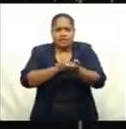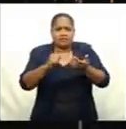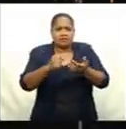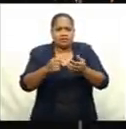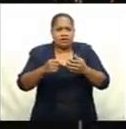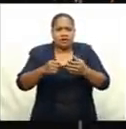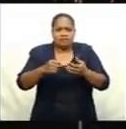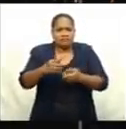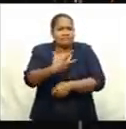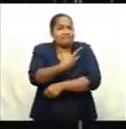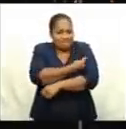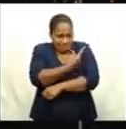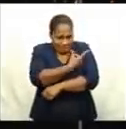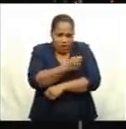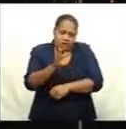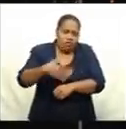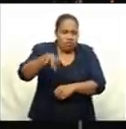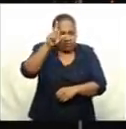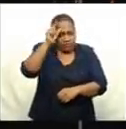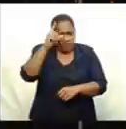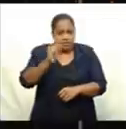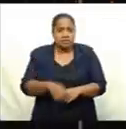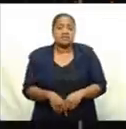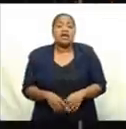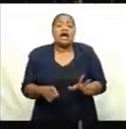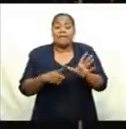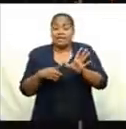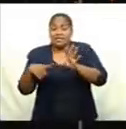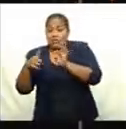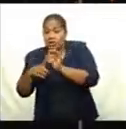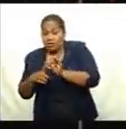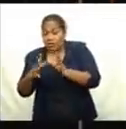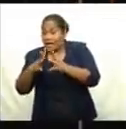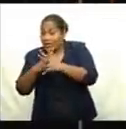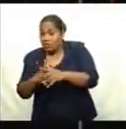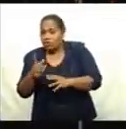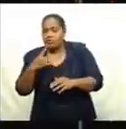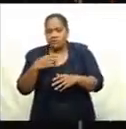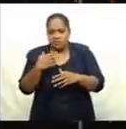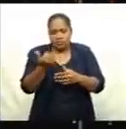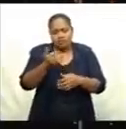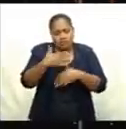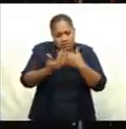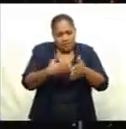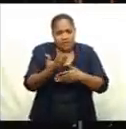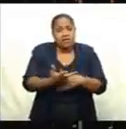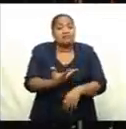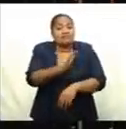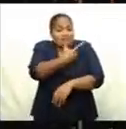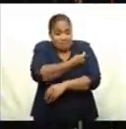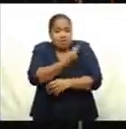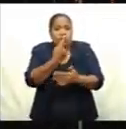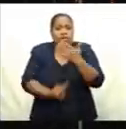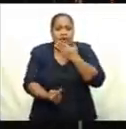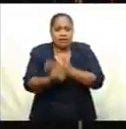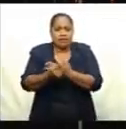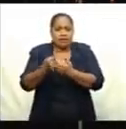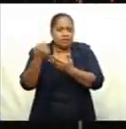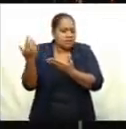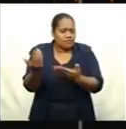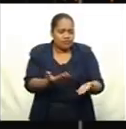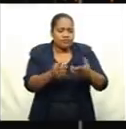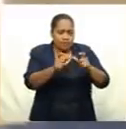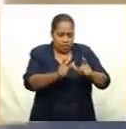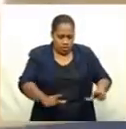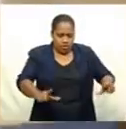Fijians. Apanisa Wangairandovo reports Australia has recognized the pace at which the vaccine is being administered by local